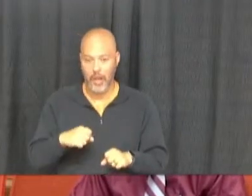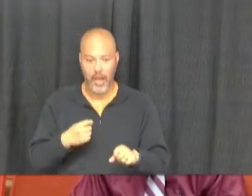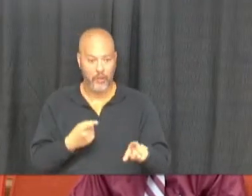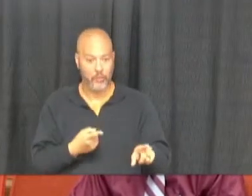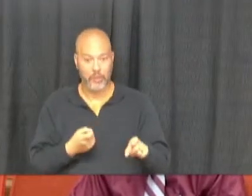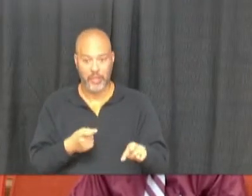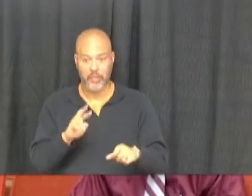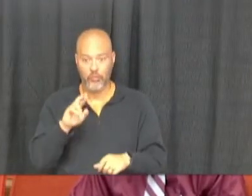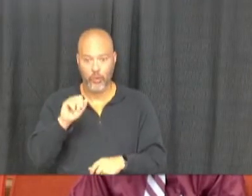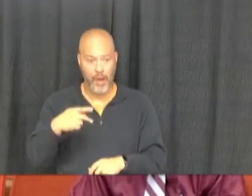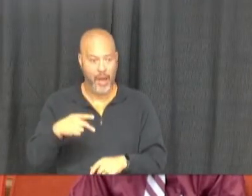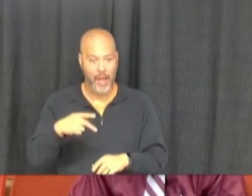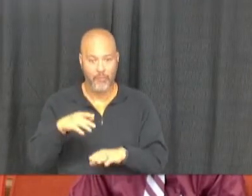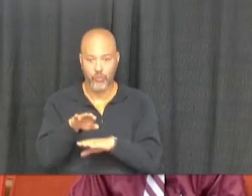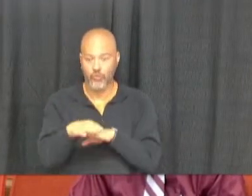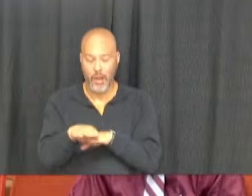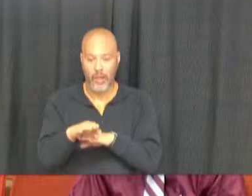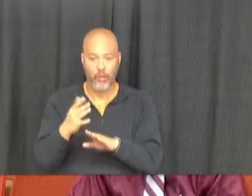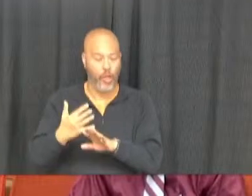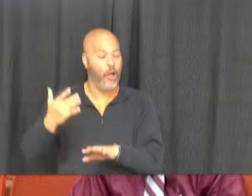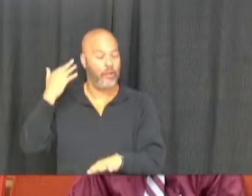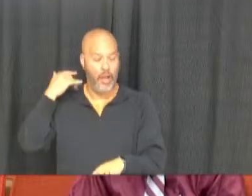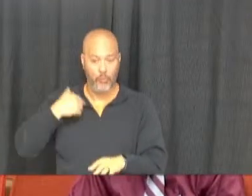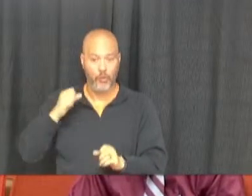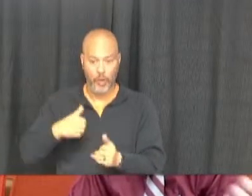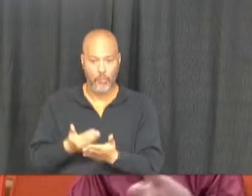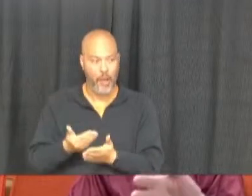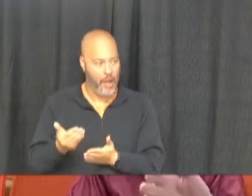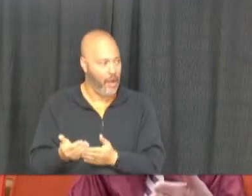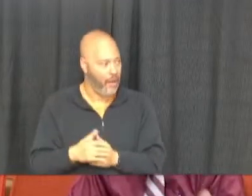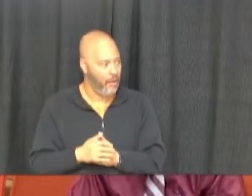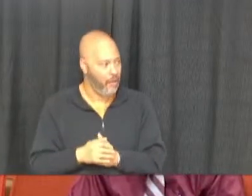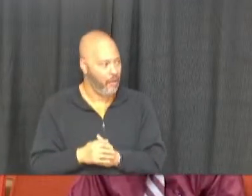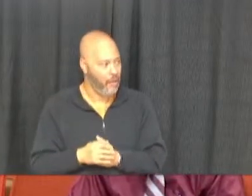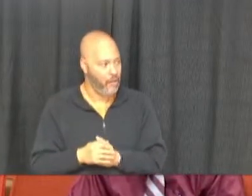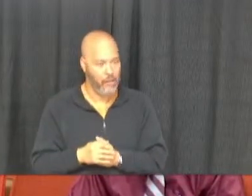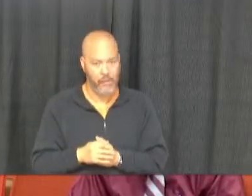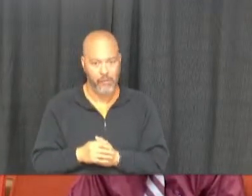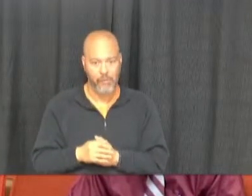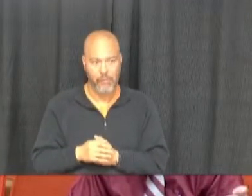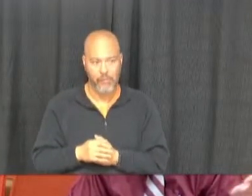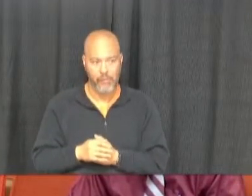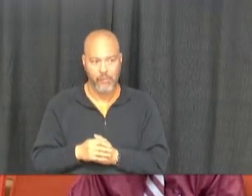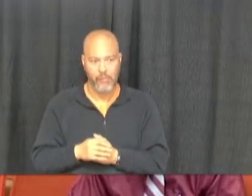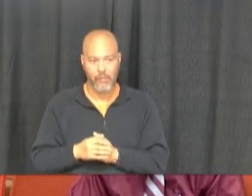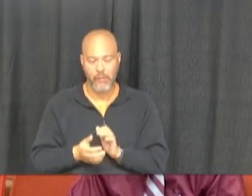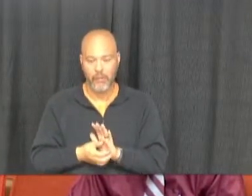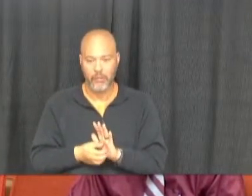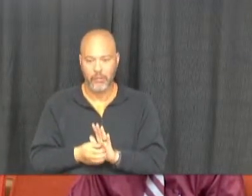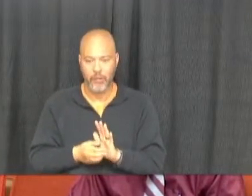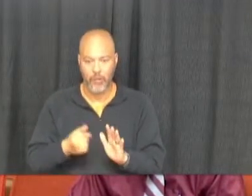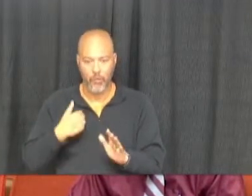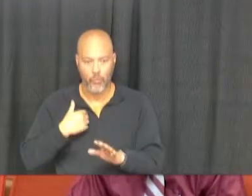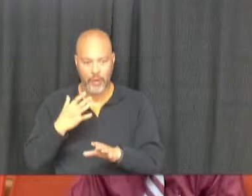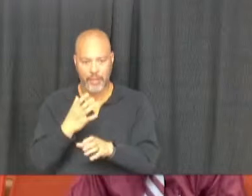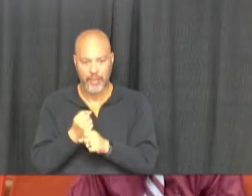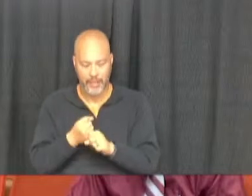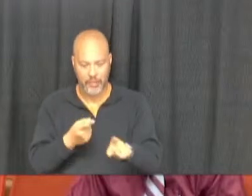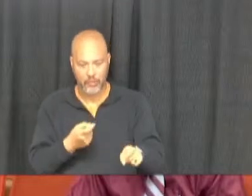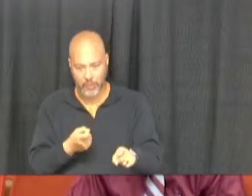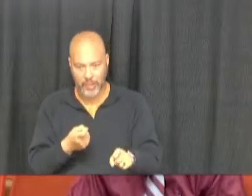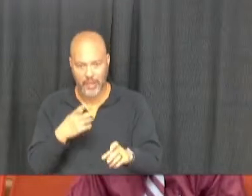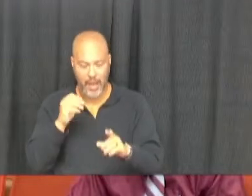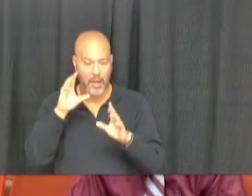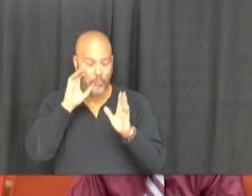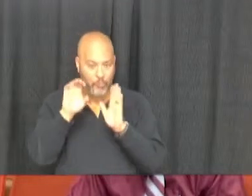truck cameras, trailers a long time ago, where you put a trailer on the side of the road and we capture the speed they're traveling